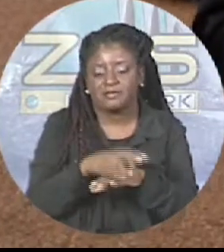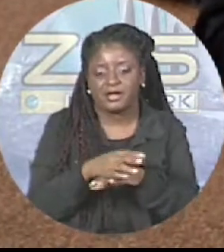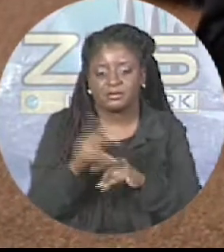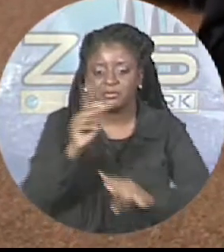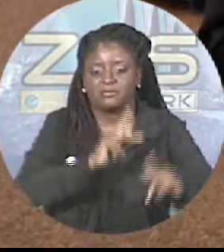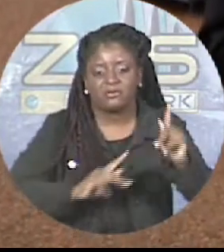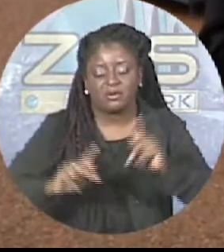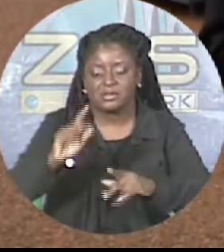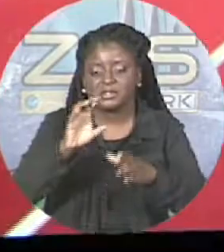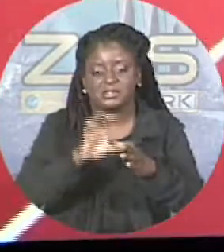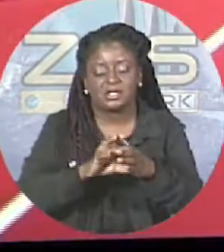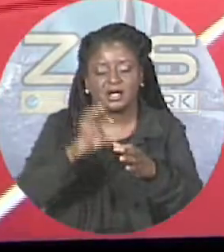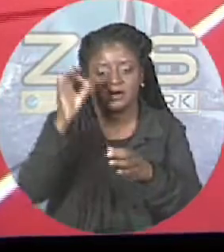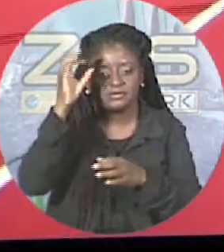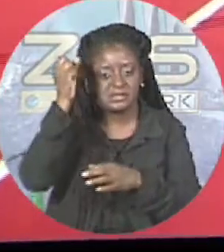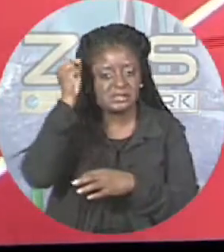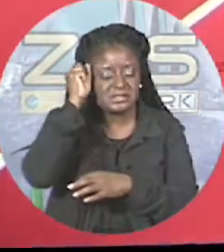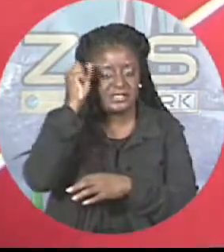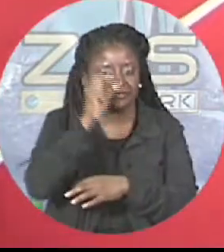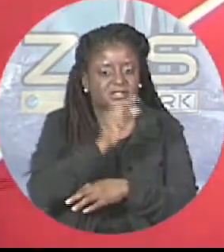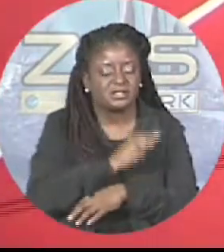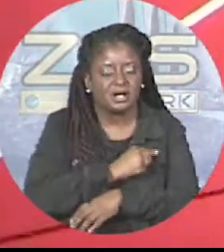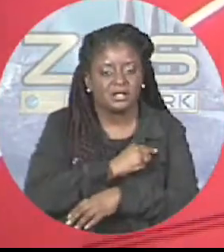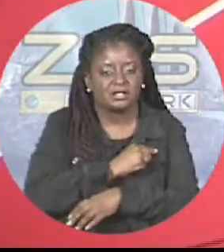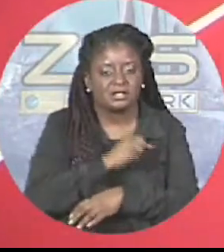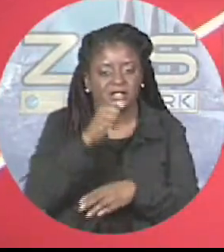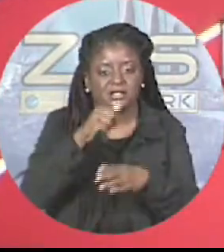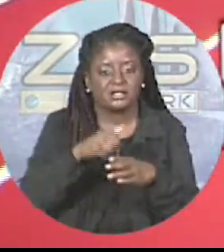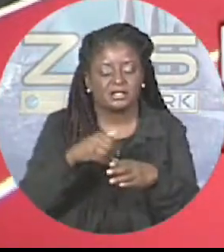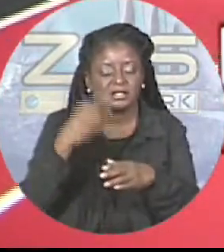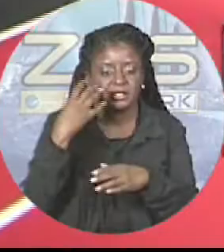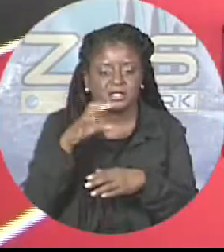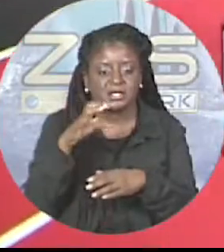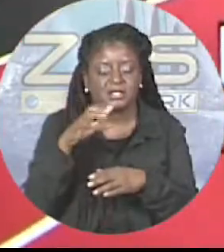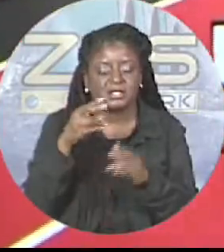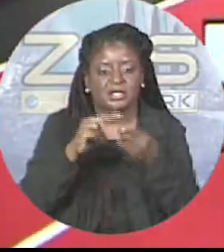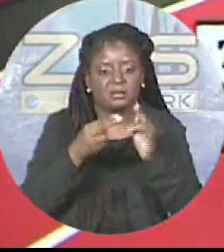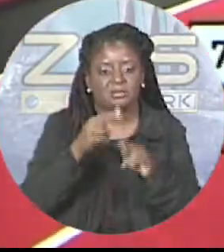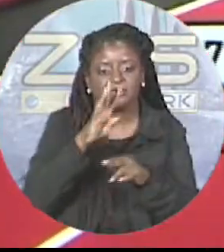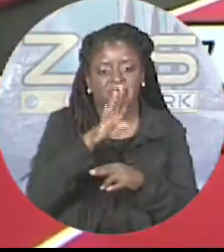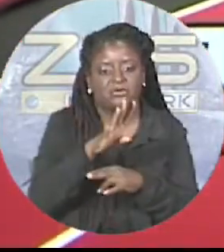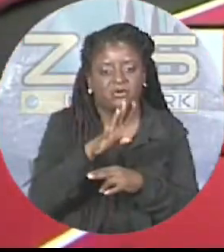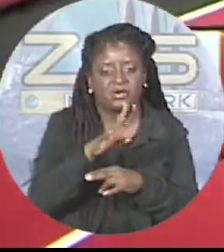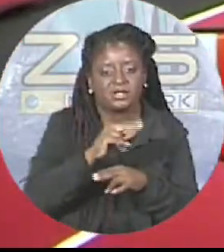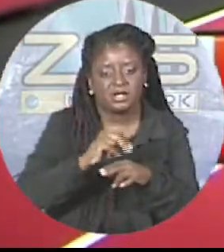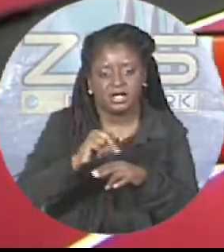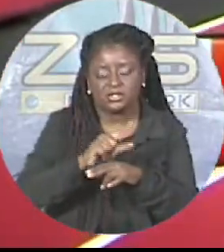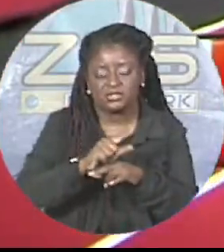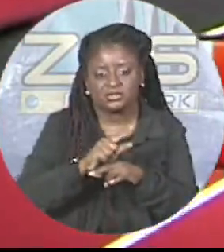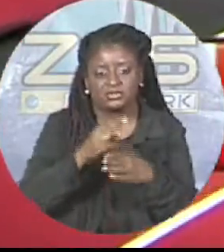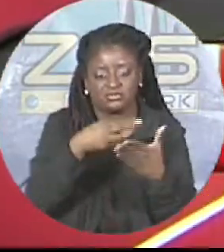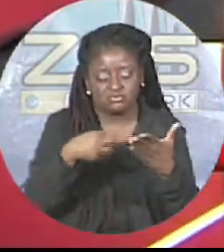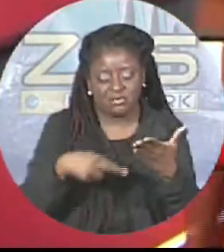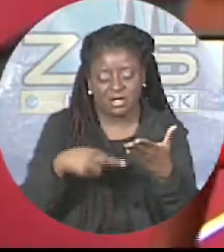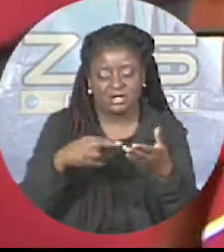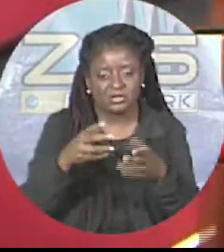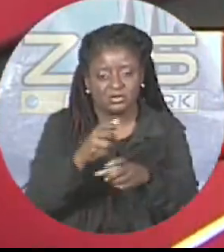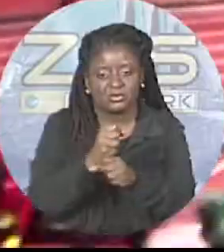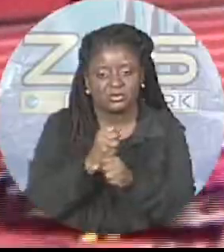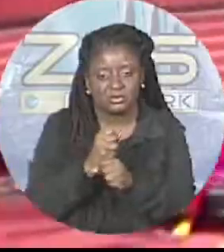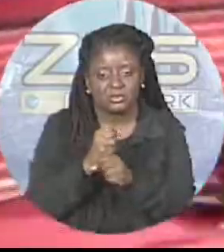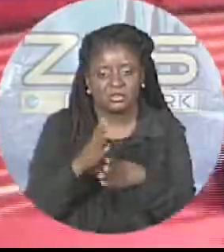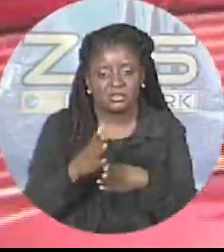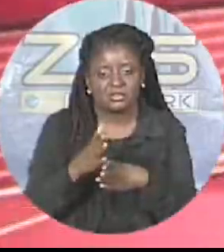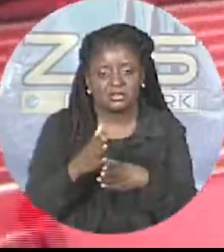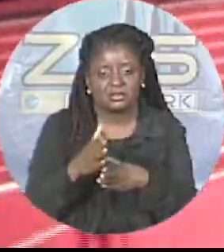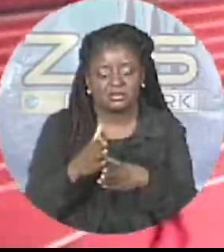meters, Stephen Gardner. Running out of heat number four, the national record holder, Stephen Gardner, he looked to be in cruise control.